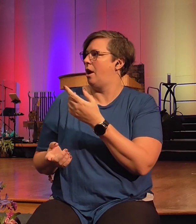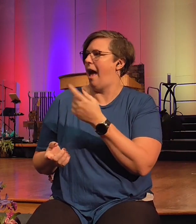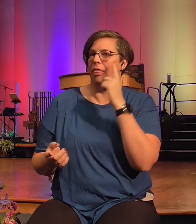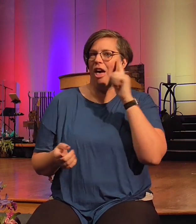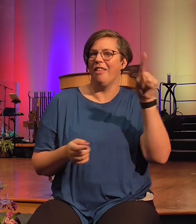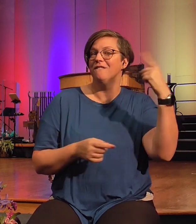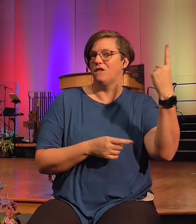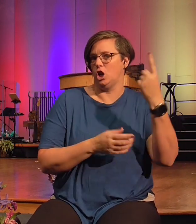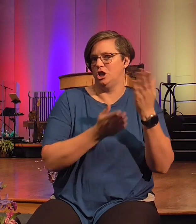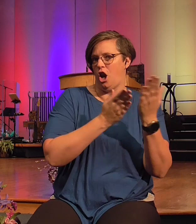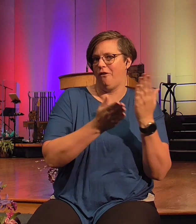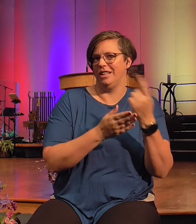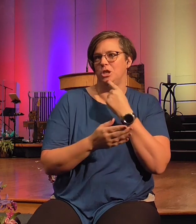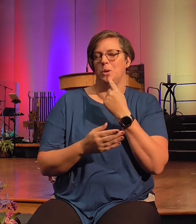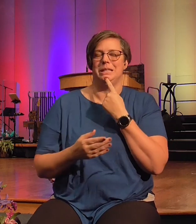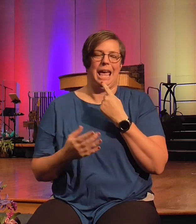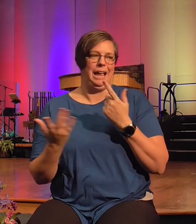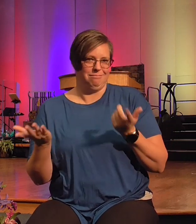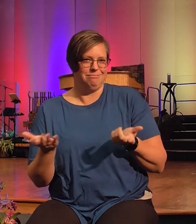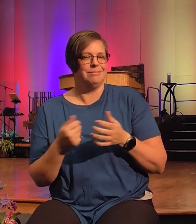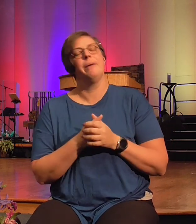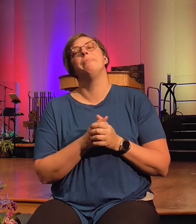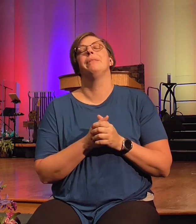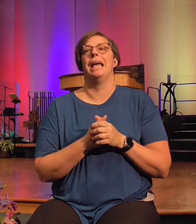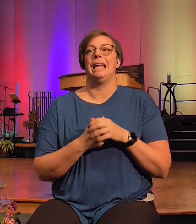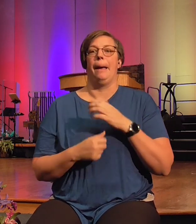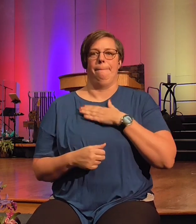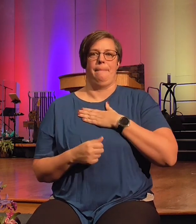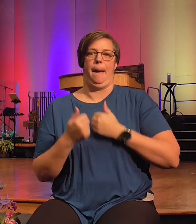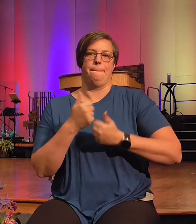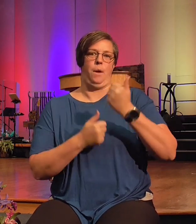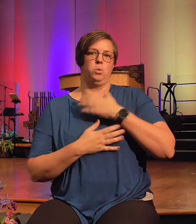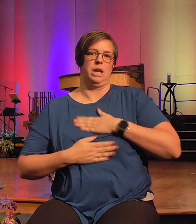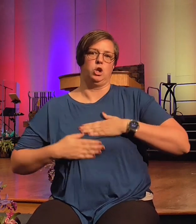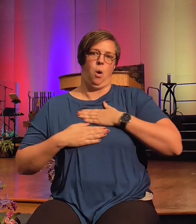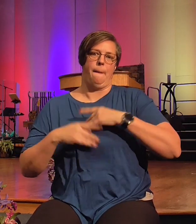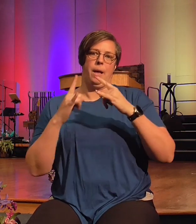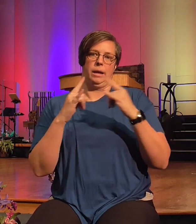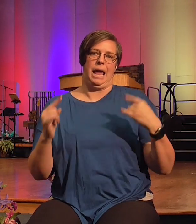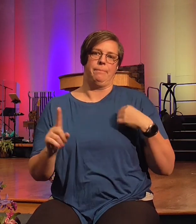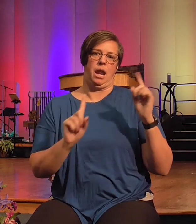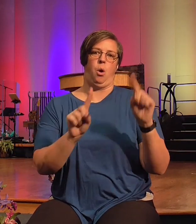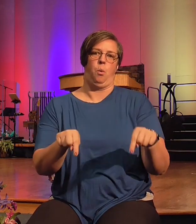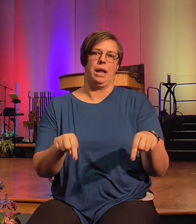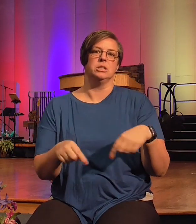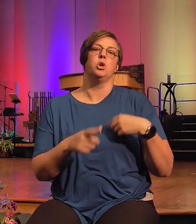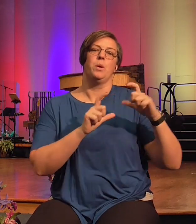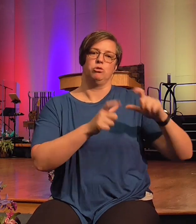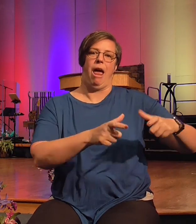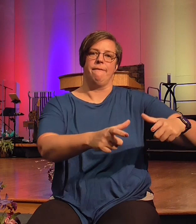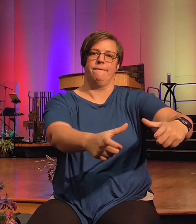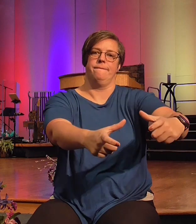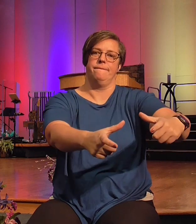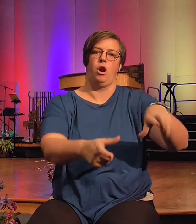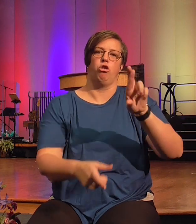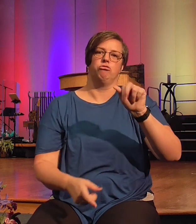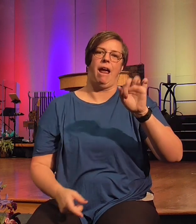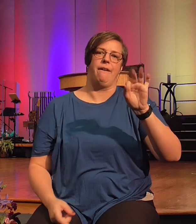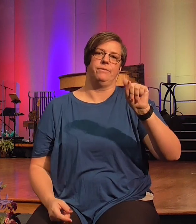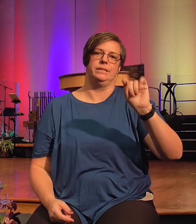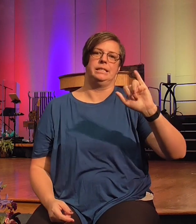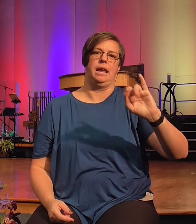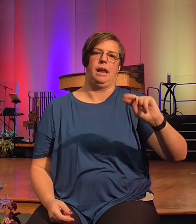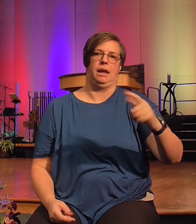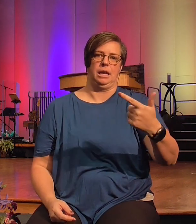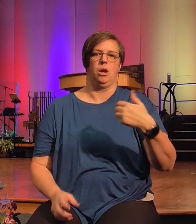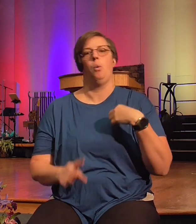thought was really powerful you had at a camp? So my most enjoyable camp that I've attended here was rafting camp. We went to Fruita